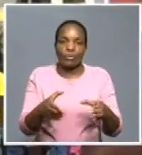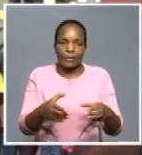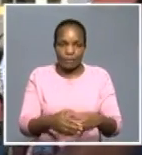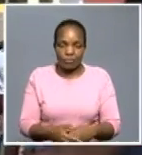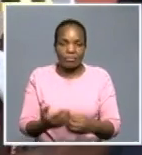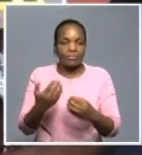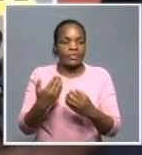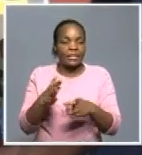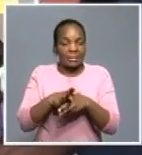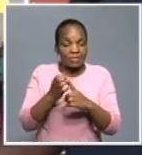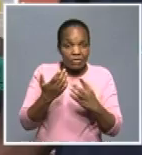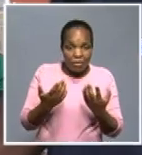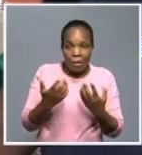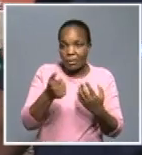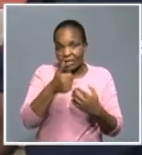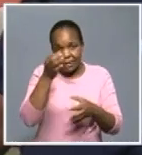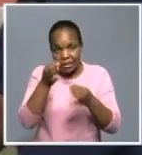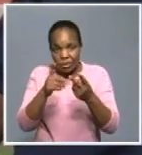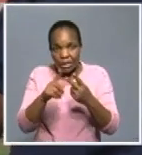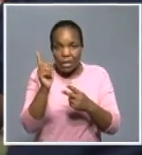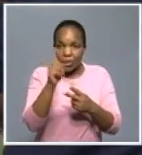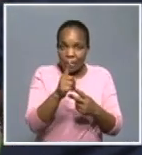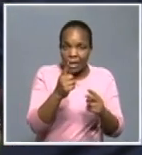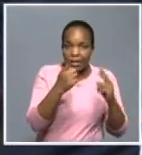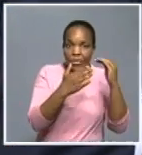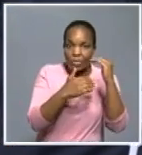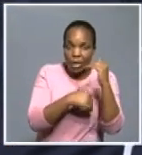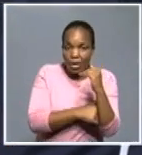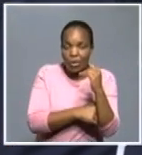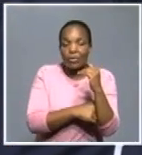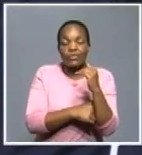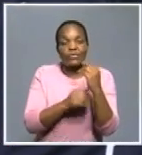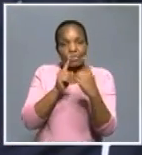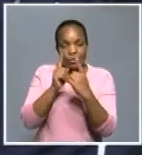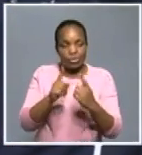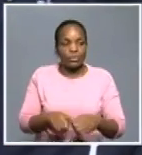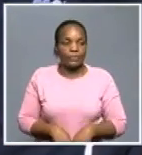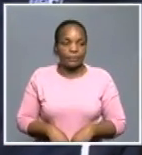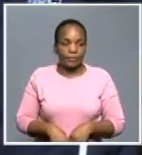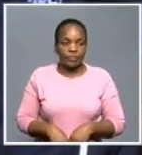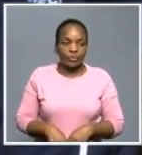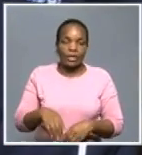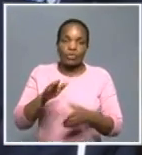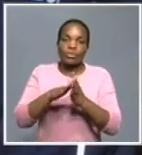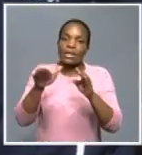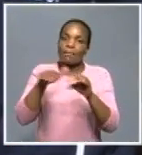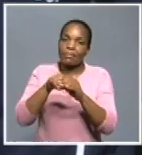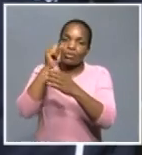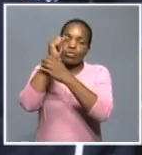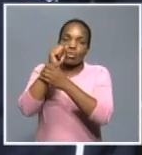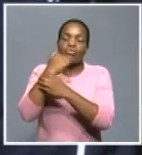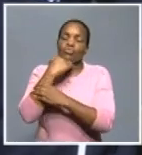disciplinary actions or arbitrations. And this is very much important for Namibia